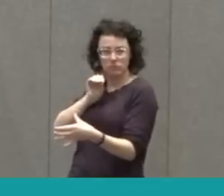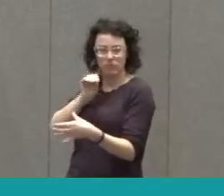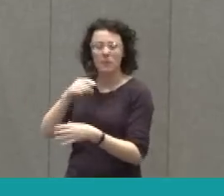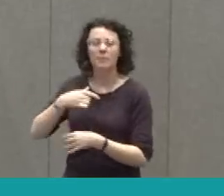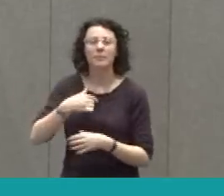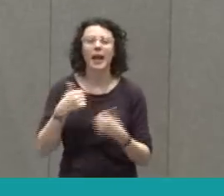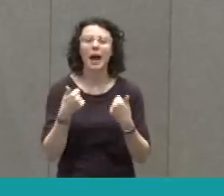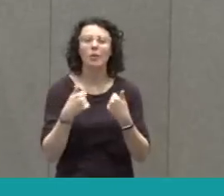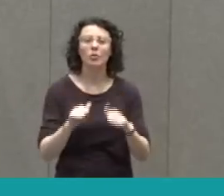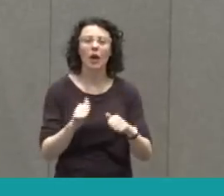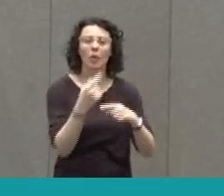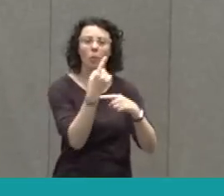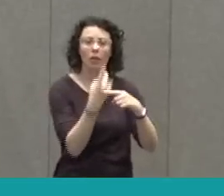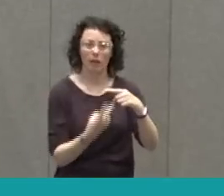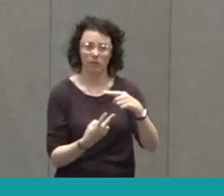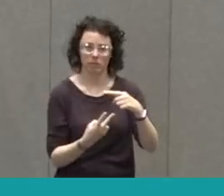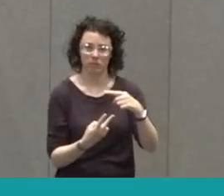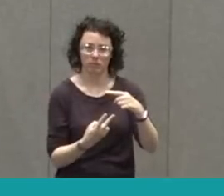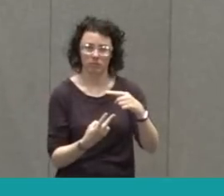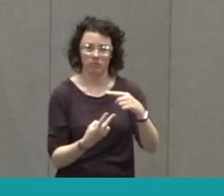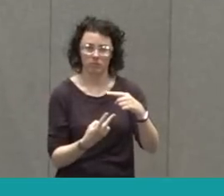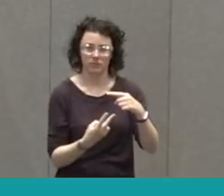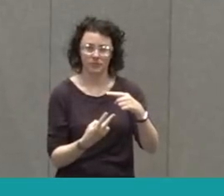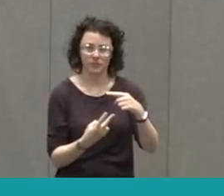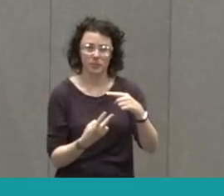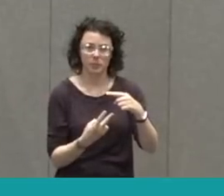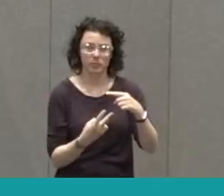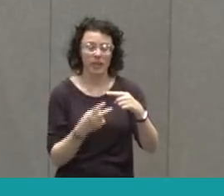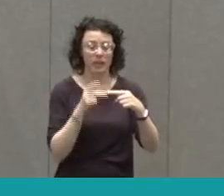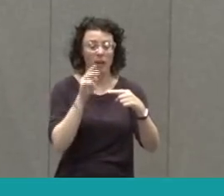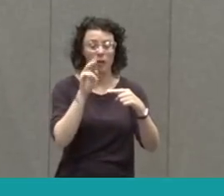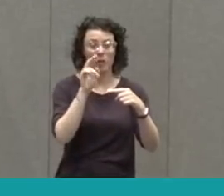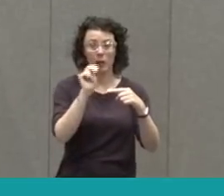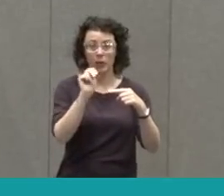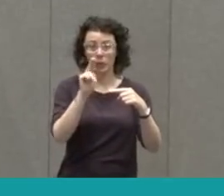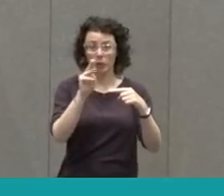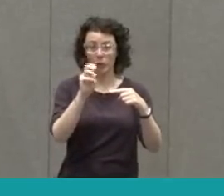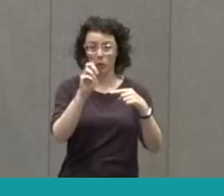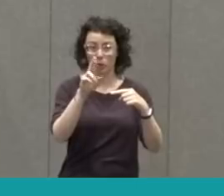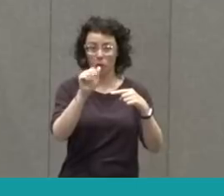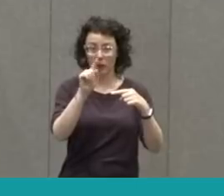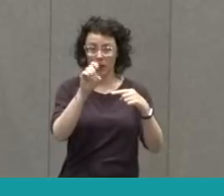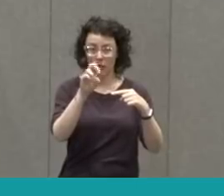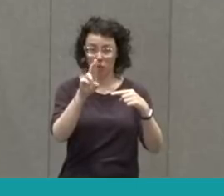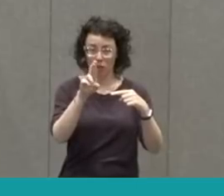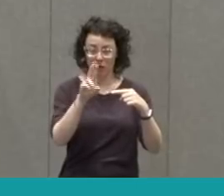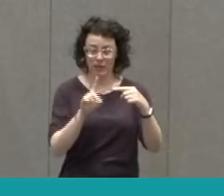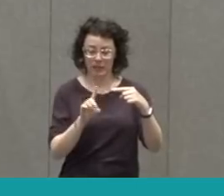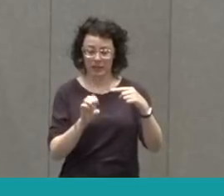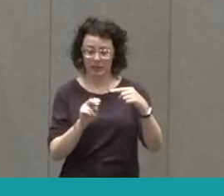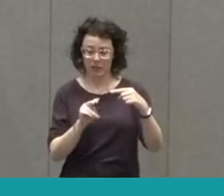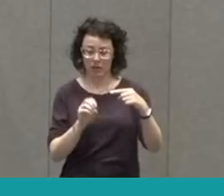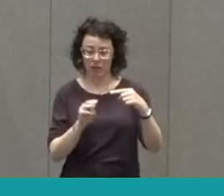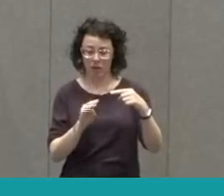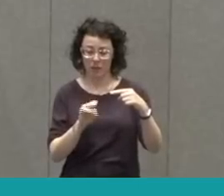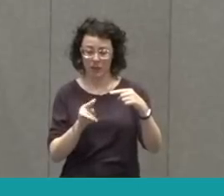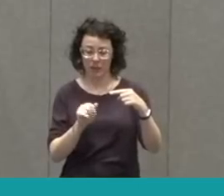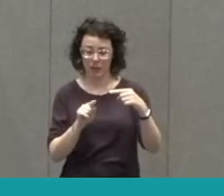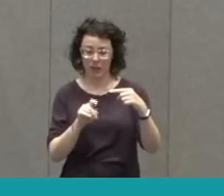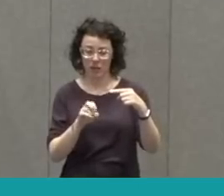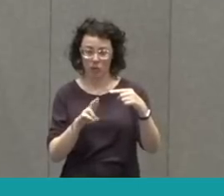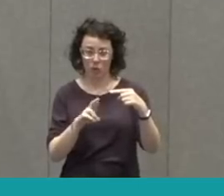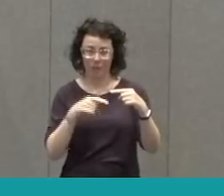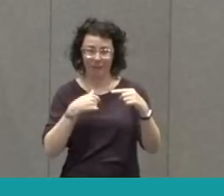And if I multiplied 1/2, the top and the bottom, the numerator and the denominator, by 2, I would know that